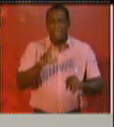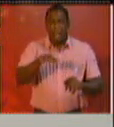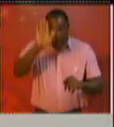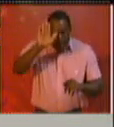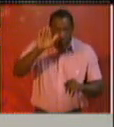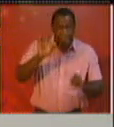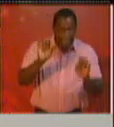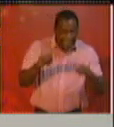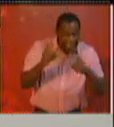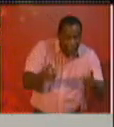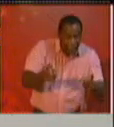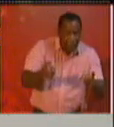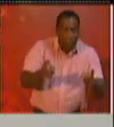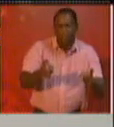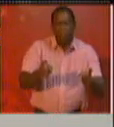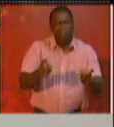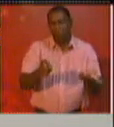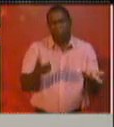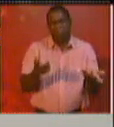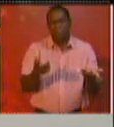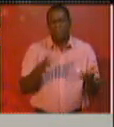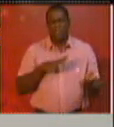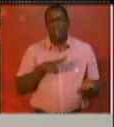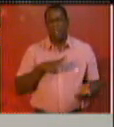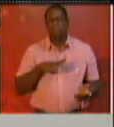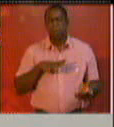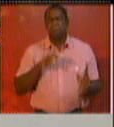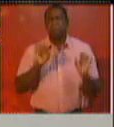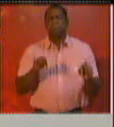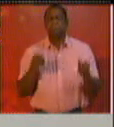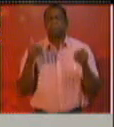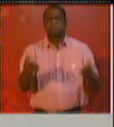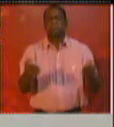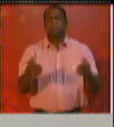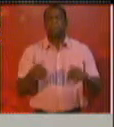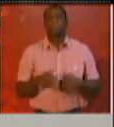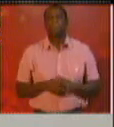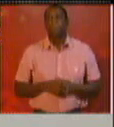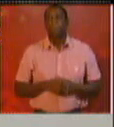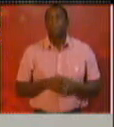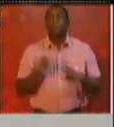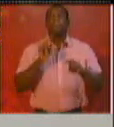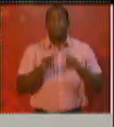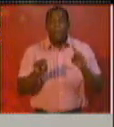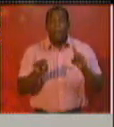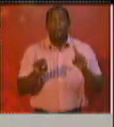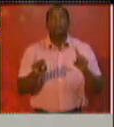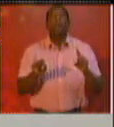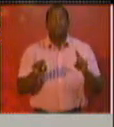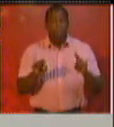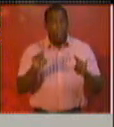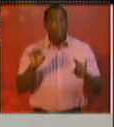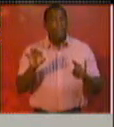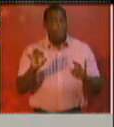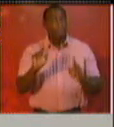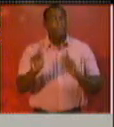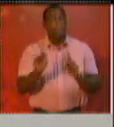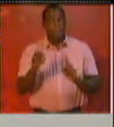in time. But we do note that if there are individuals that have other